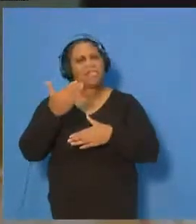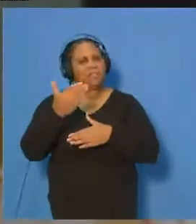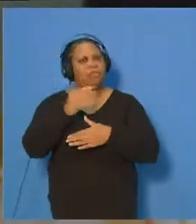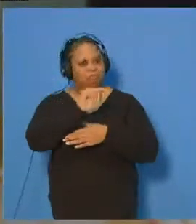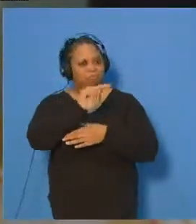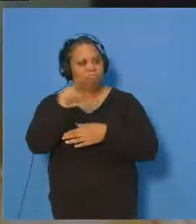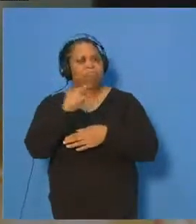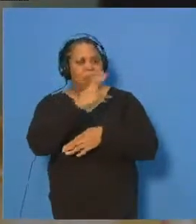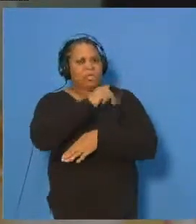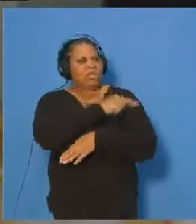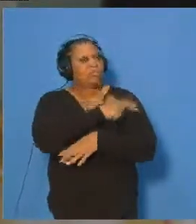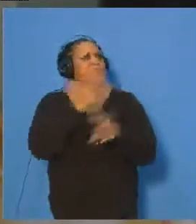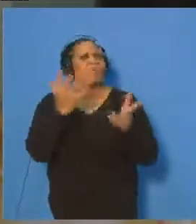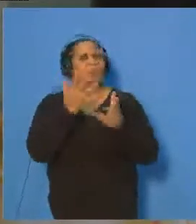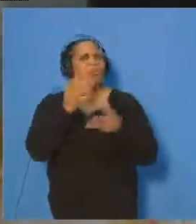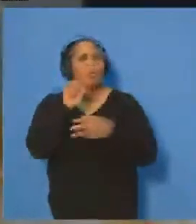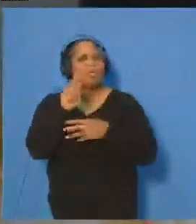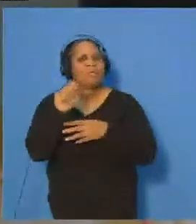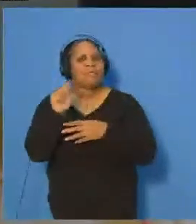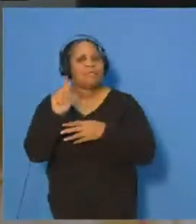their statuses at this moment?